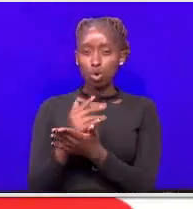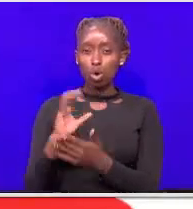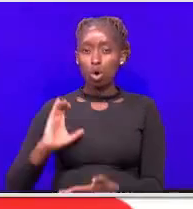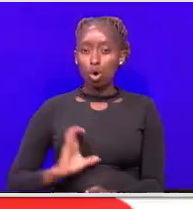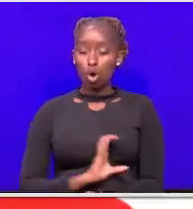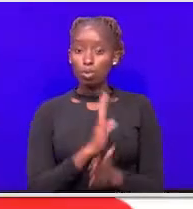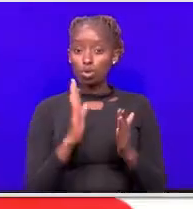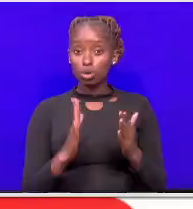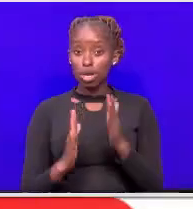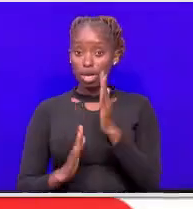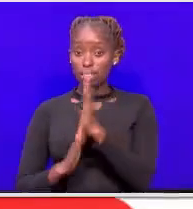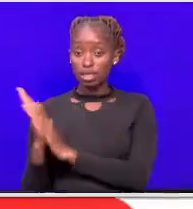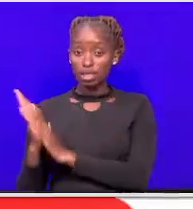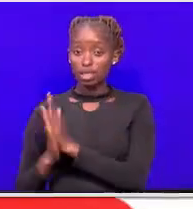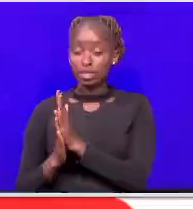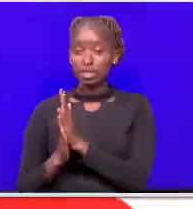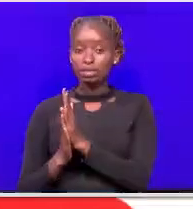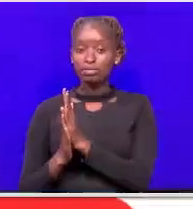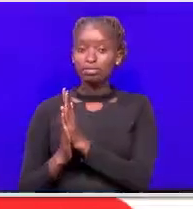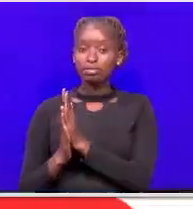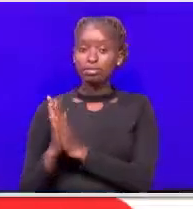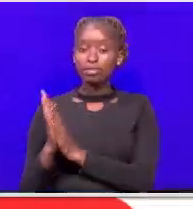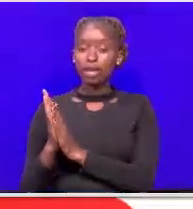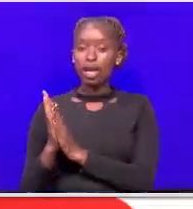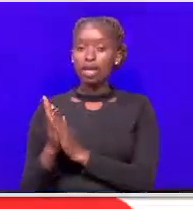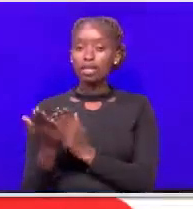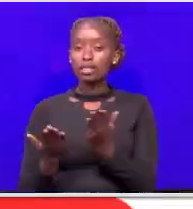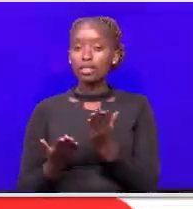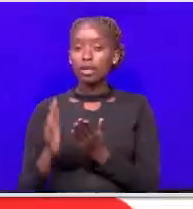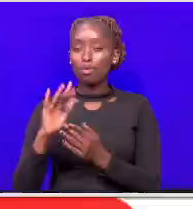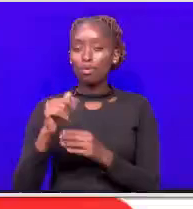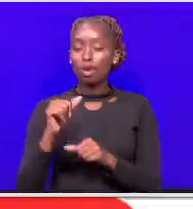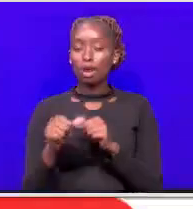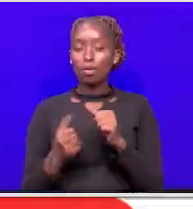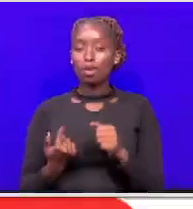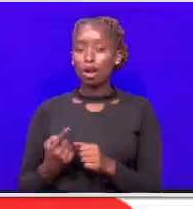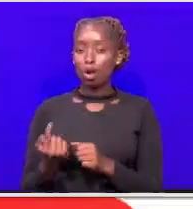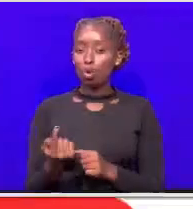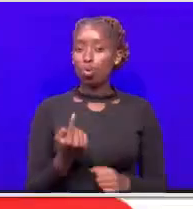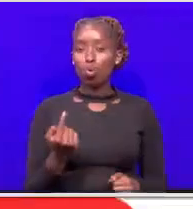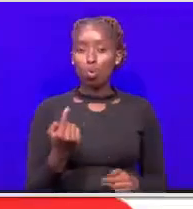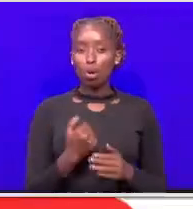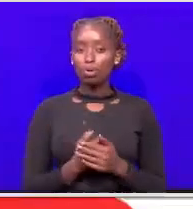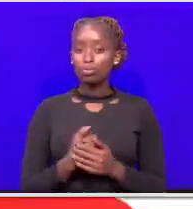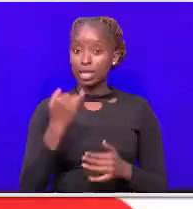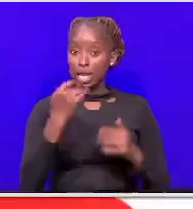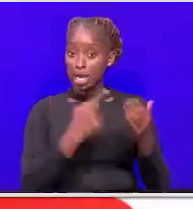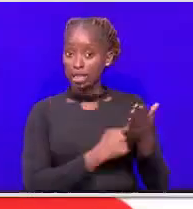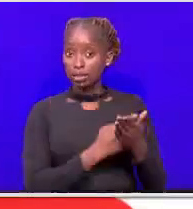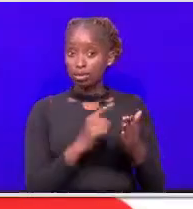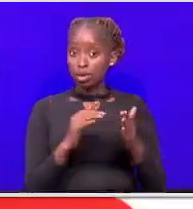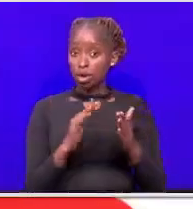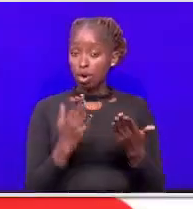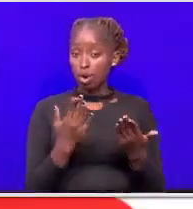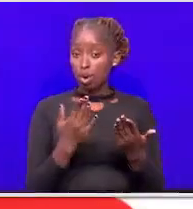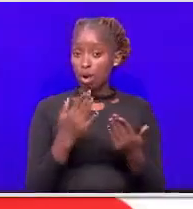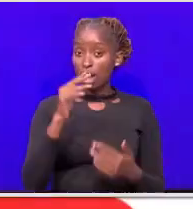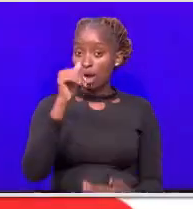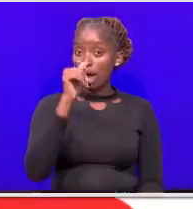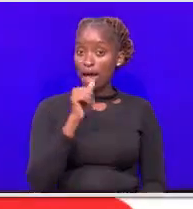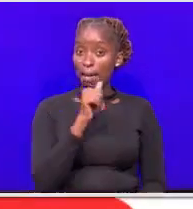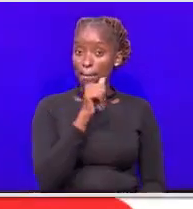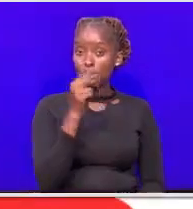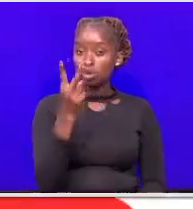serving the interest of that party which appointed him. Last week, senators proposed an amendment on the IEBC Bill